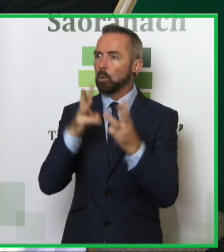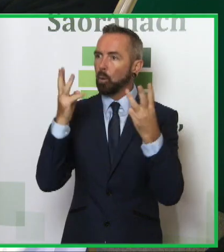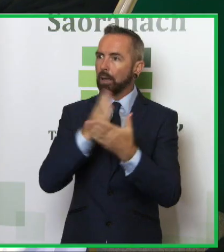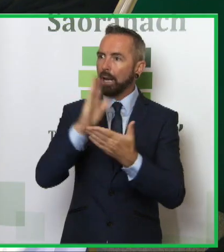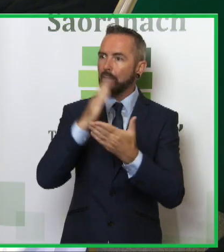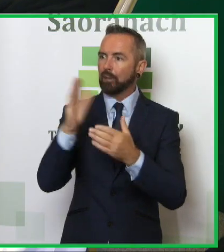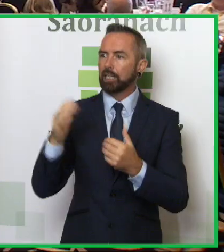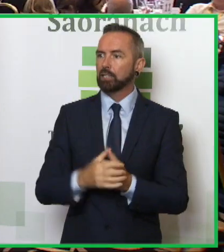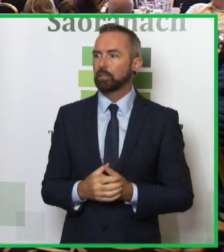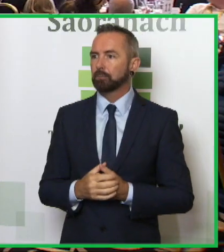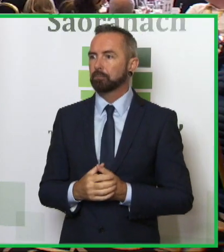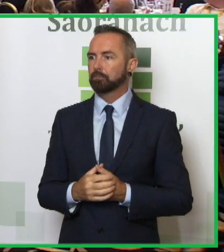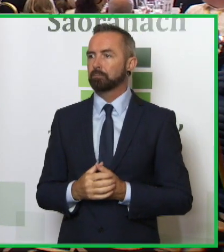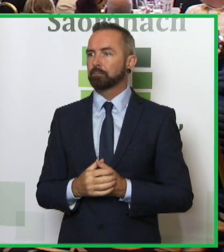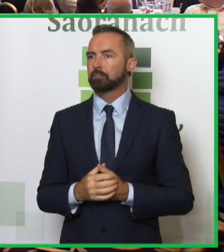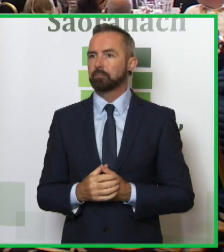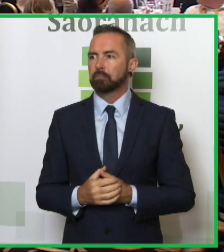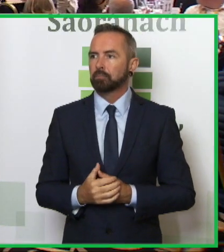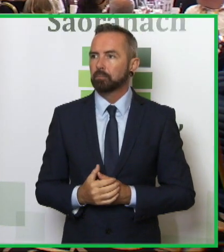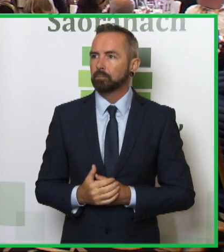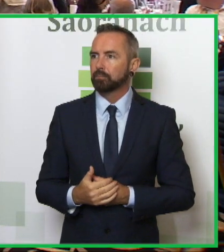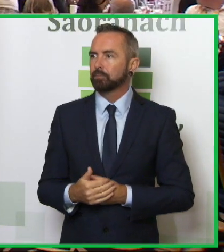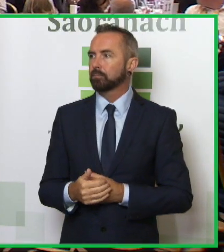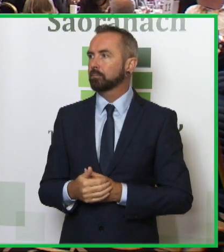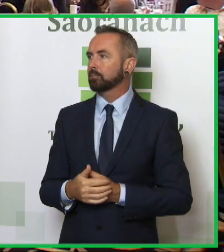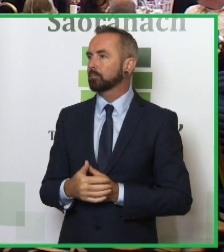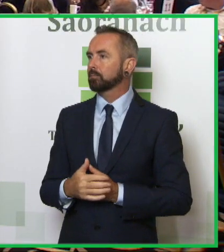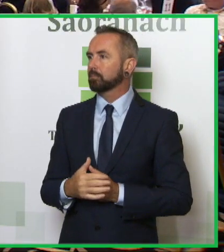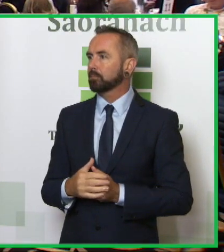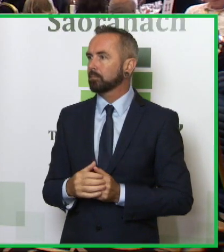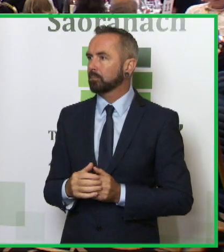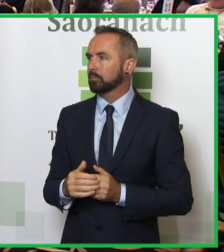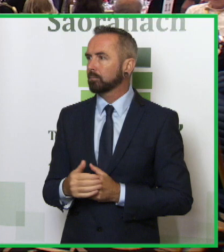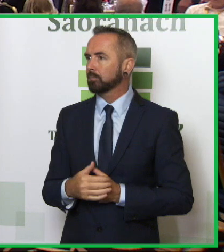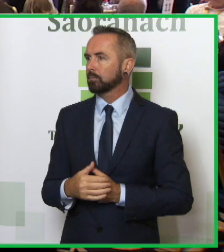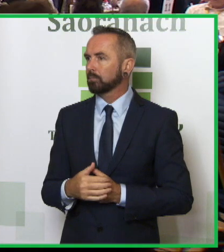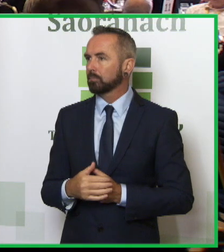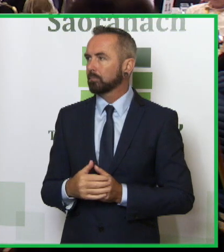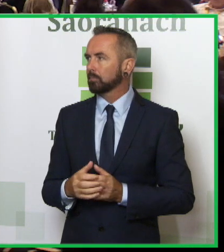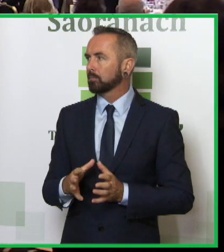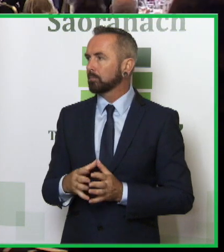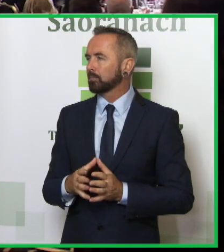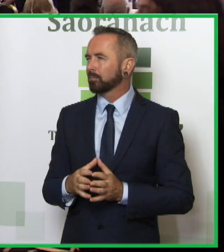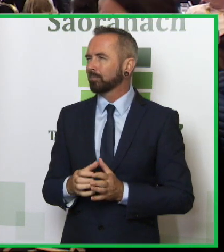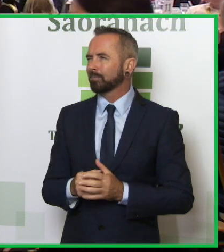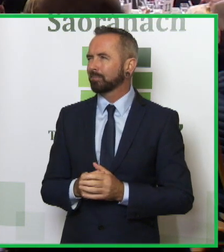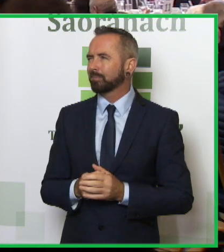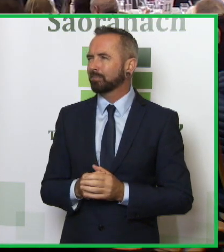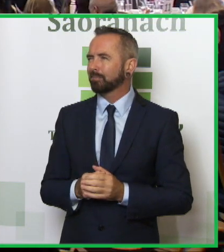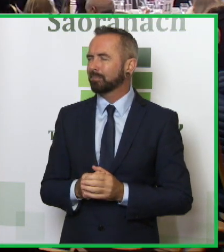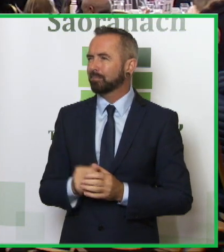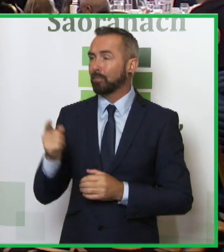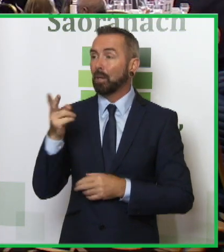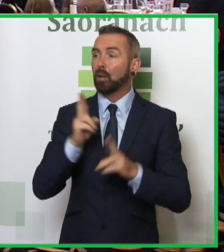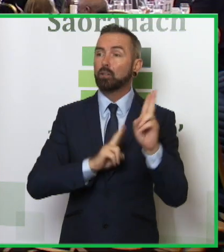12. It's really following on from the previous comment, because I agree 100% in terms of, again, my preferred outcome is a mix of those two, but should